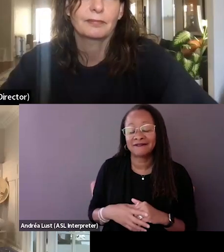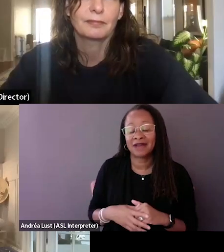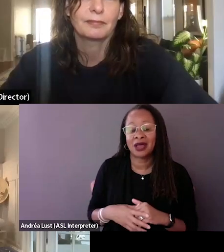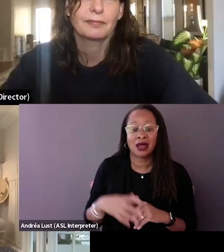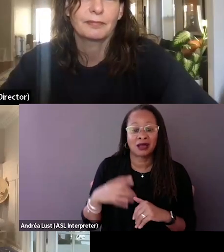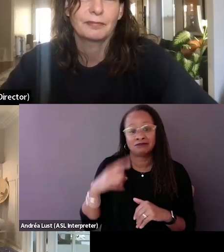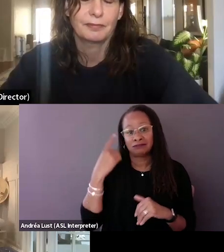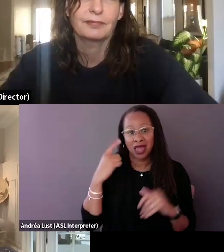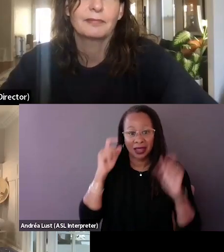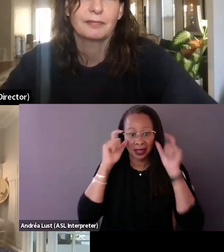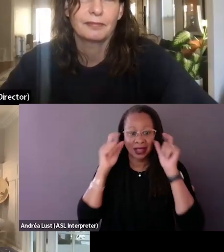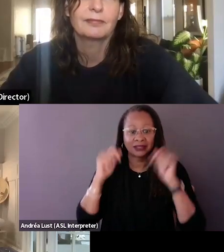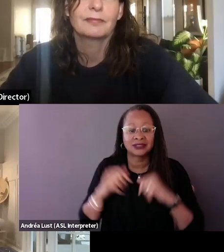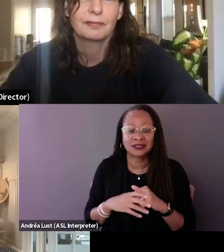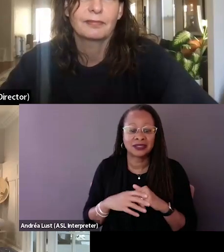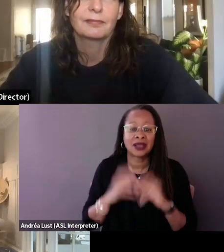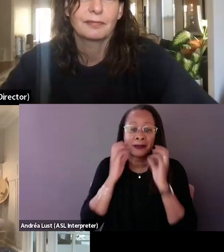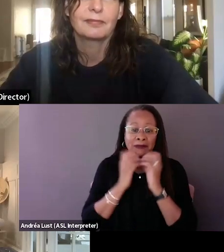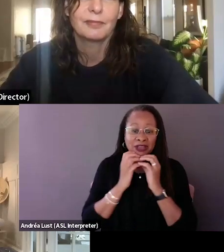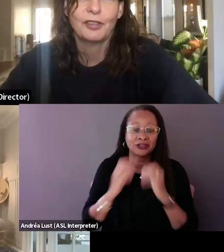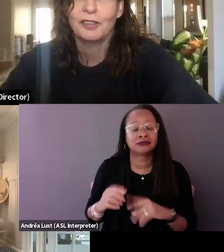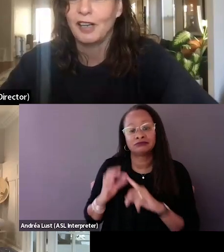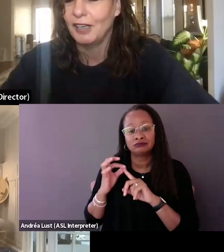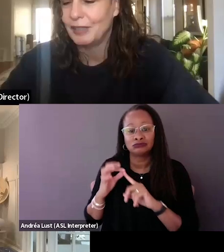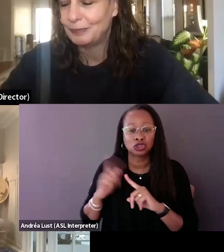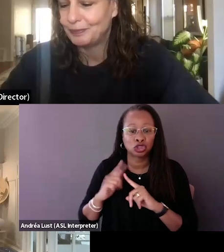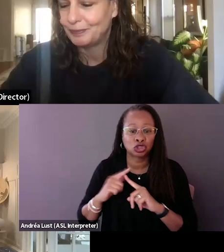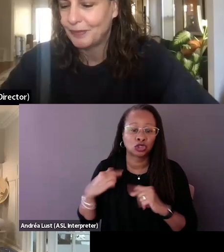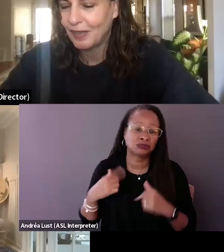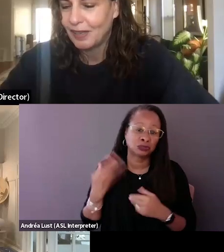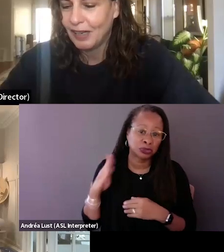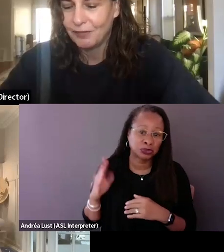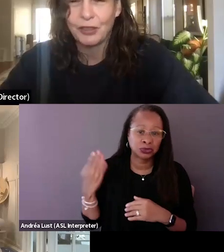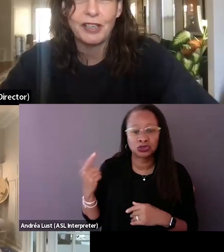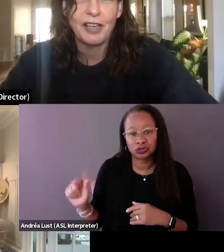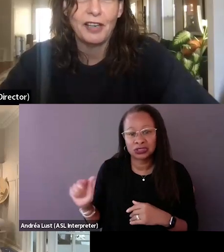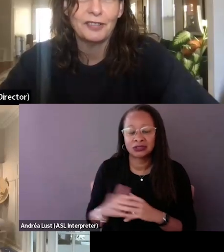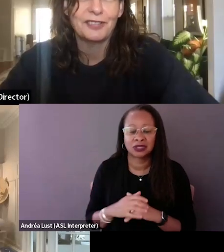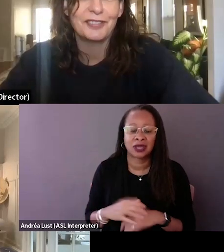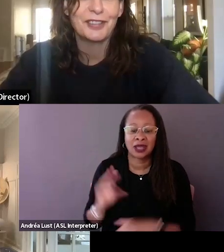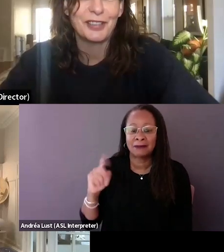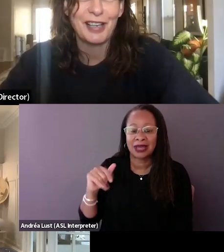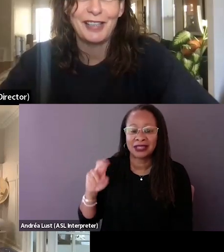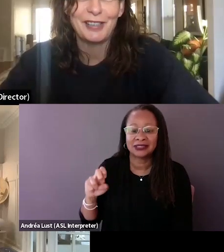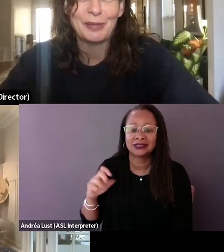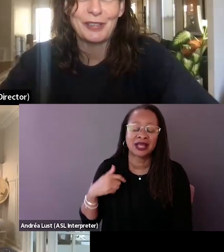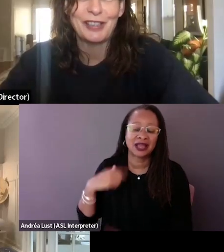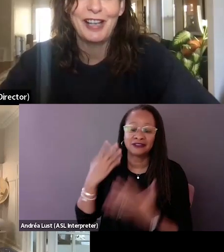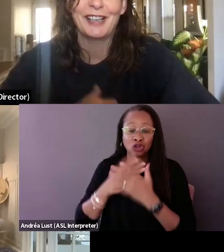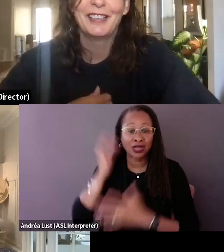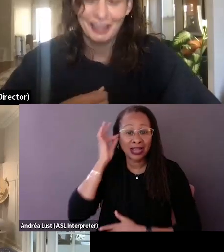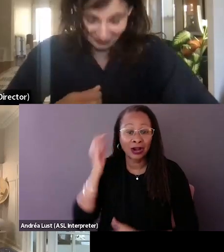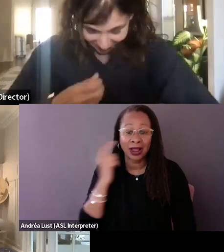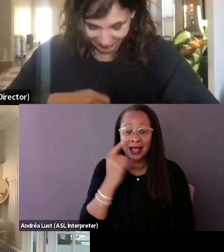front of a bookcase. Madeline, do you want to describe yourself? Sure. I have dark hair, dark eyes. I'm